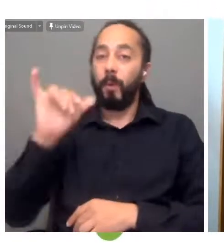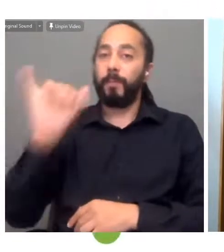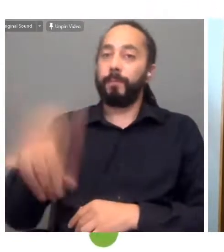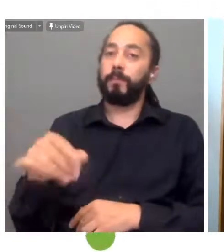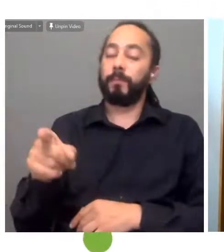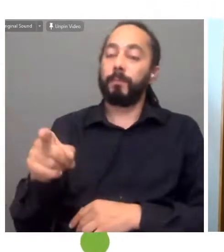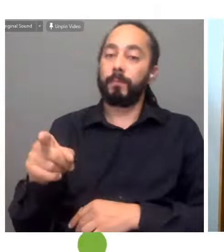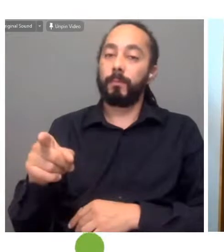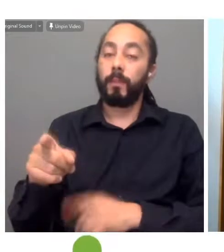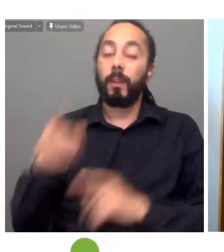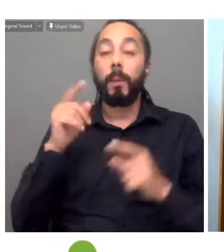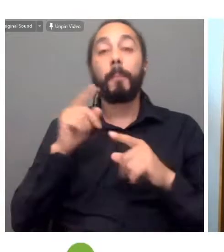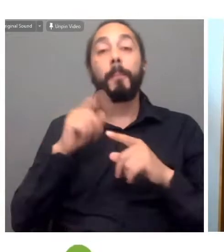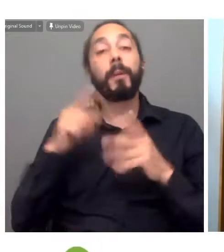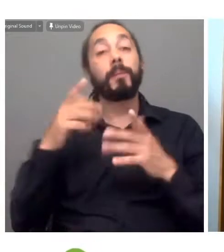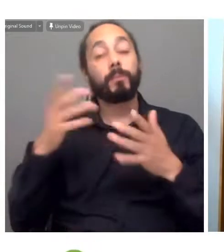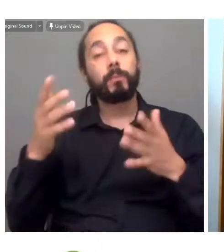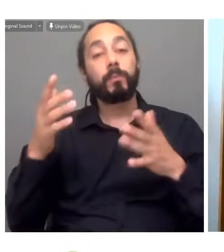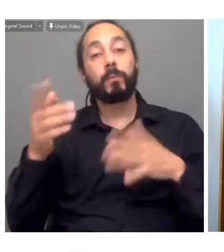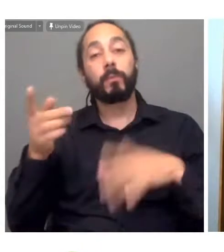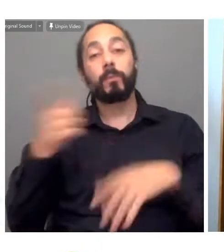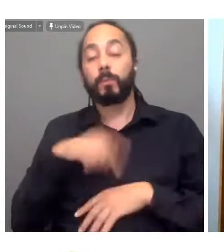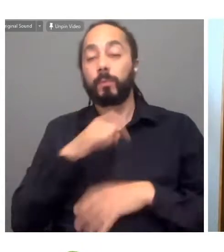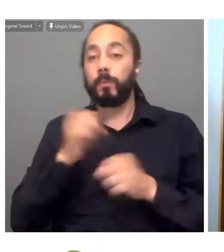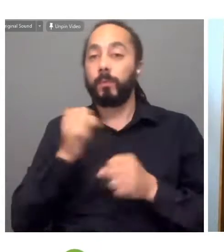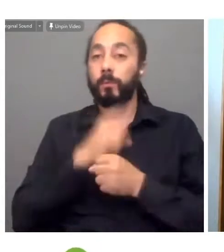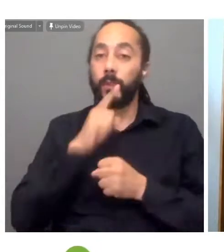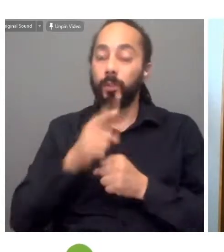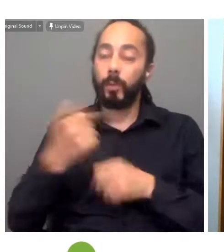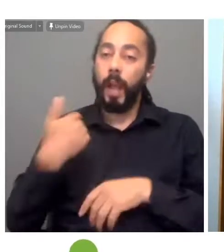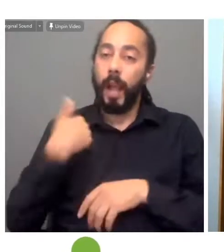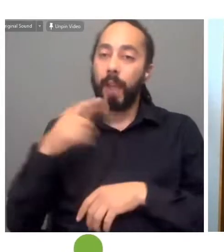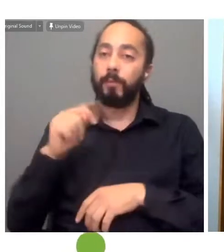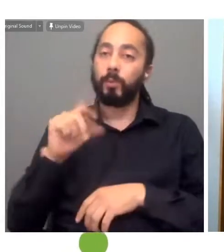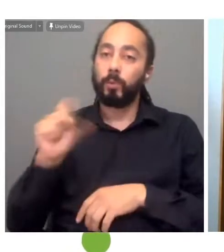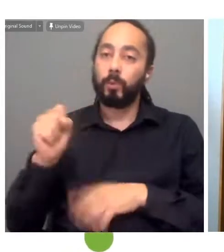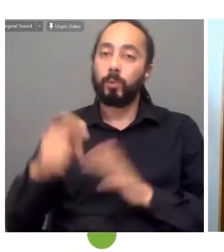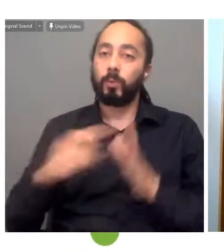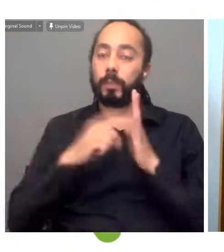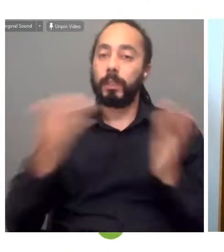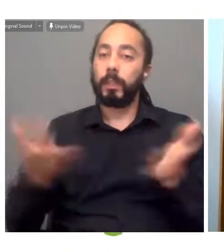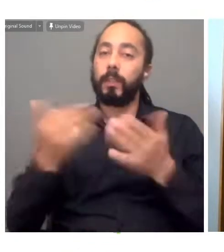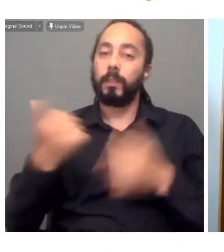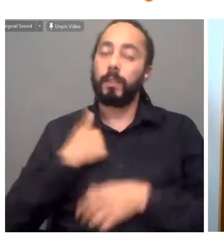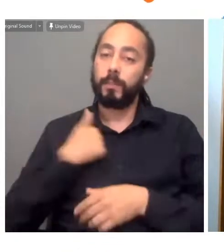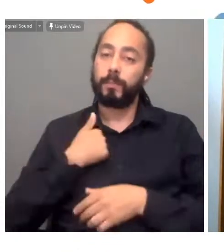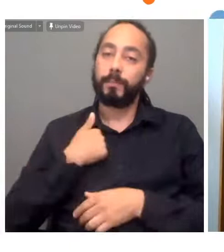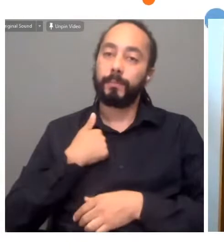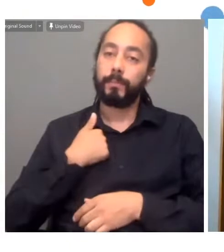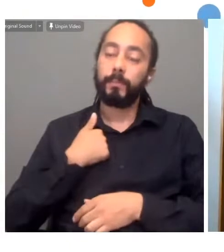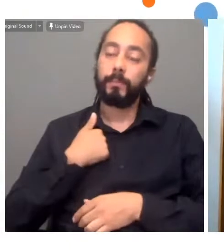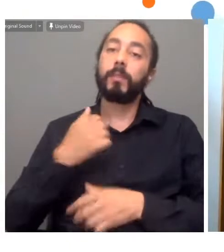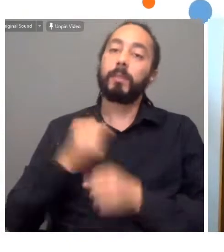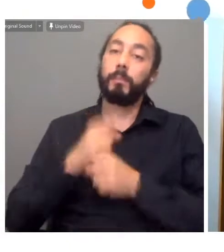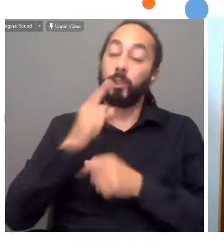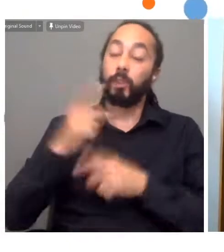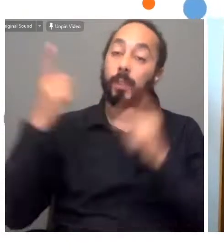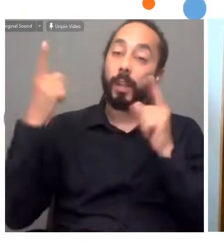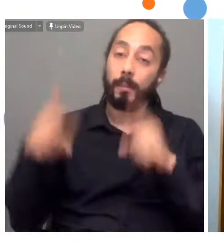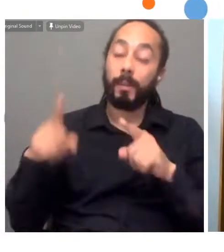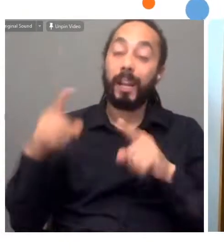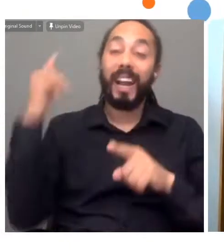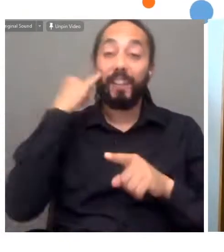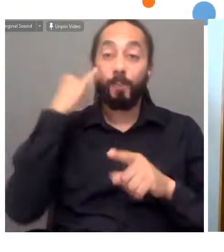we would be ensuring that we have the tools required in Canada to ensure that this happens. And if we do it well,